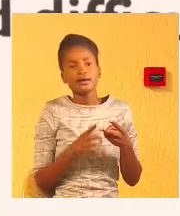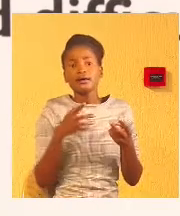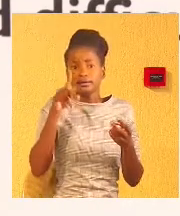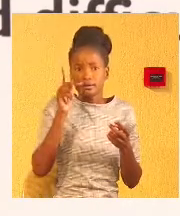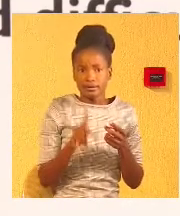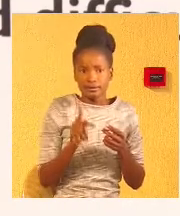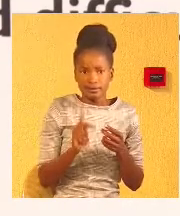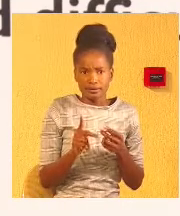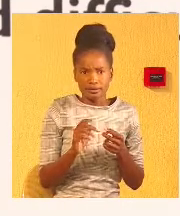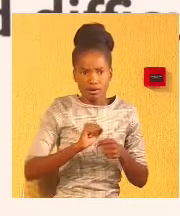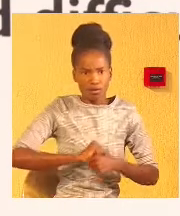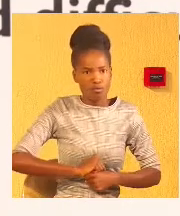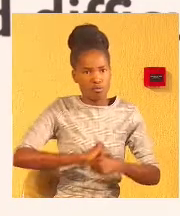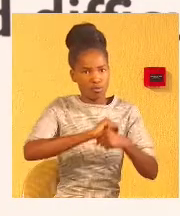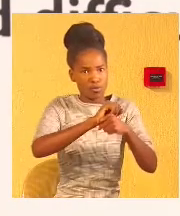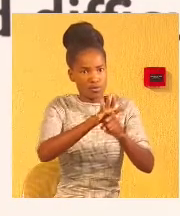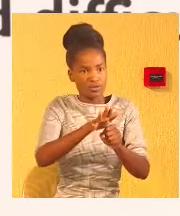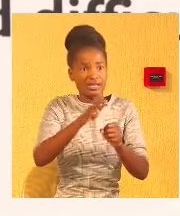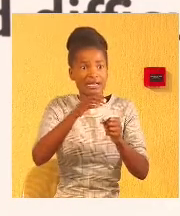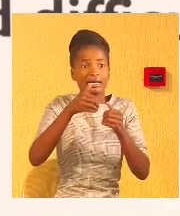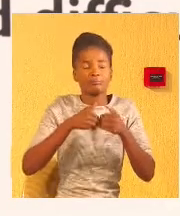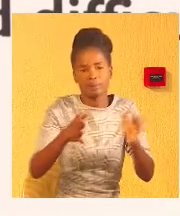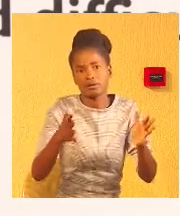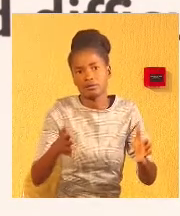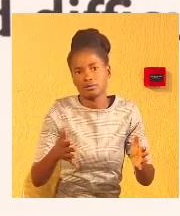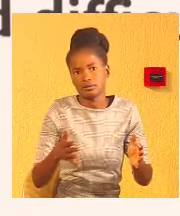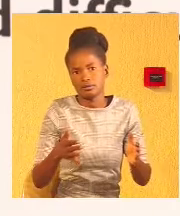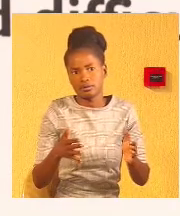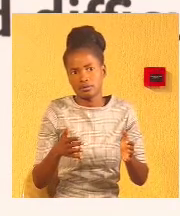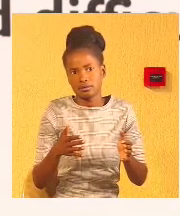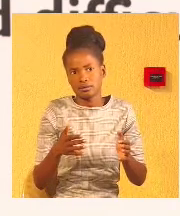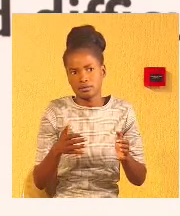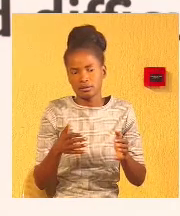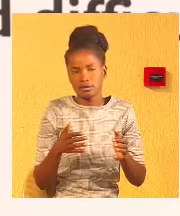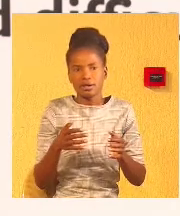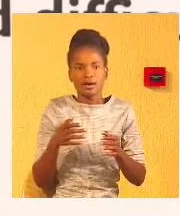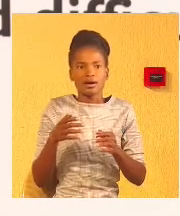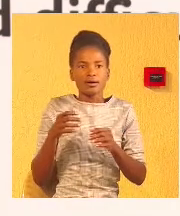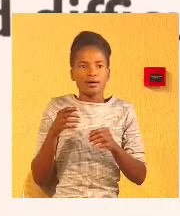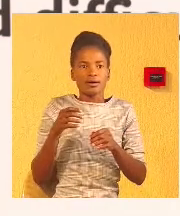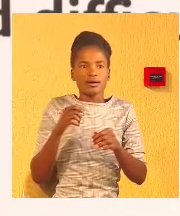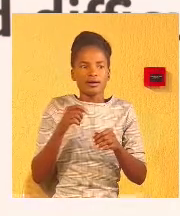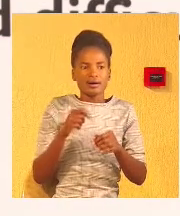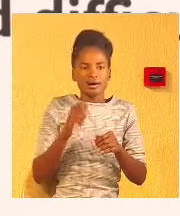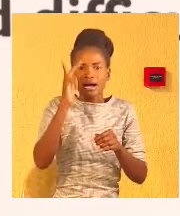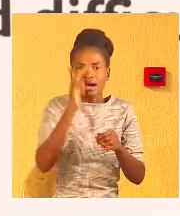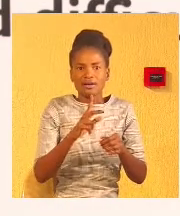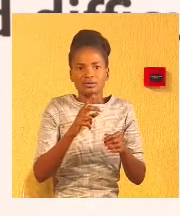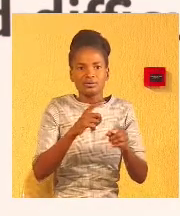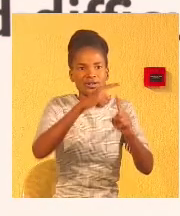the COVID-19 comes in before they are able, those who planted are able to